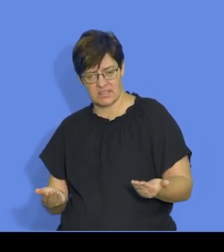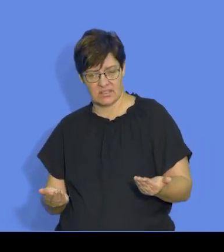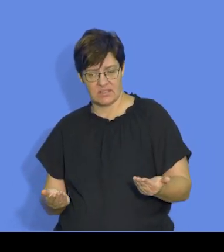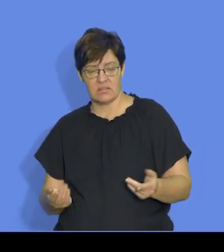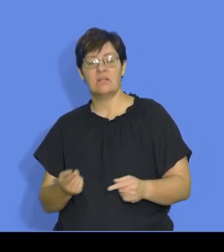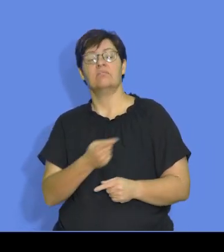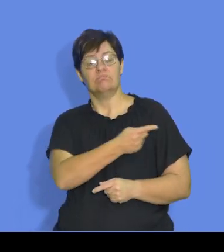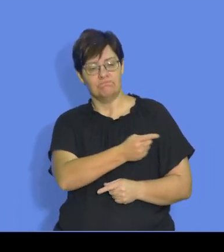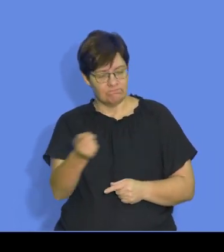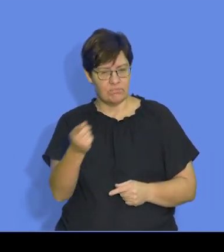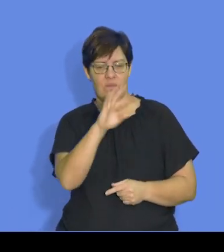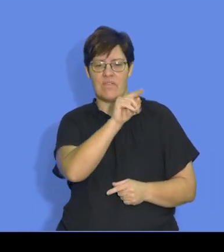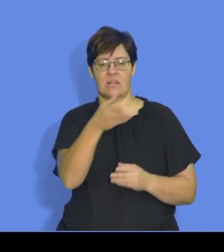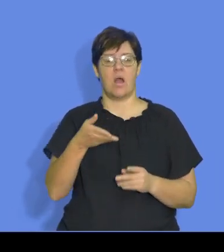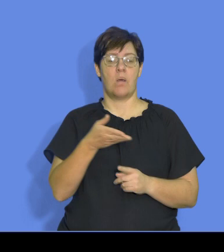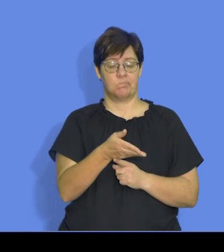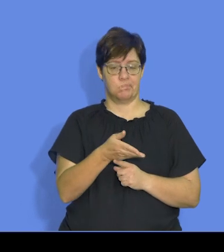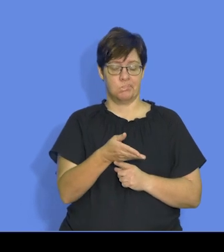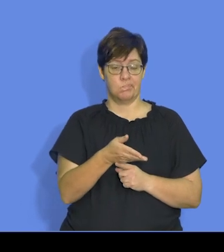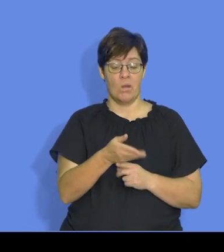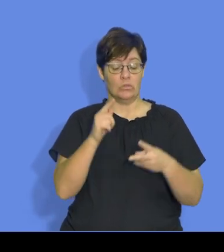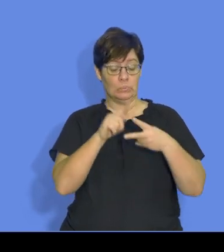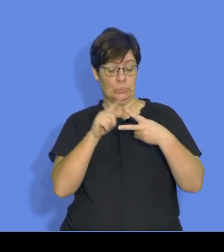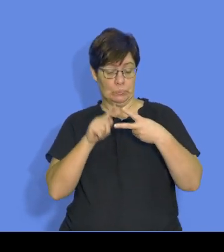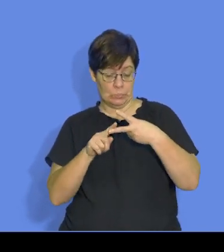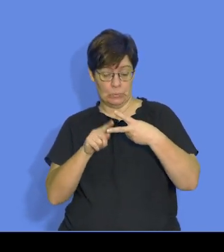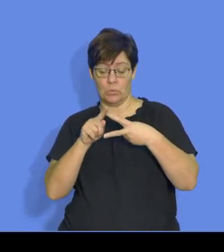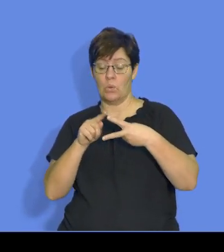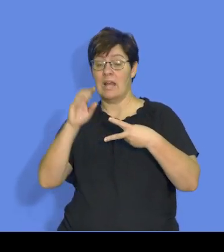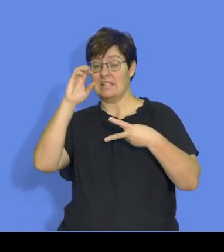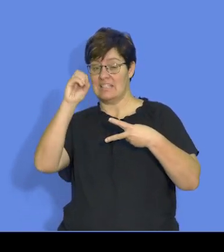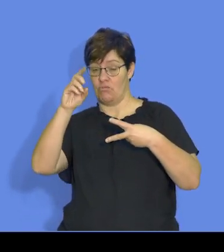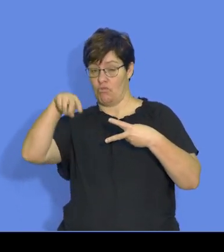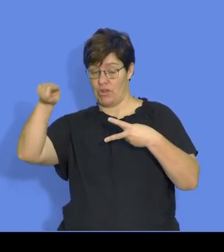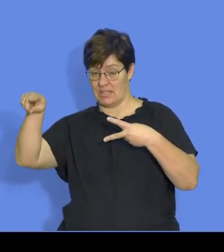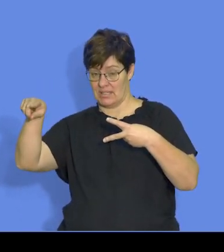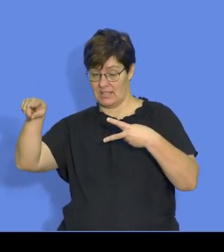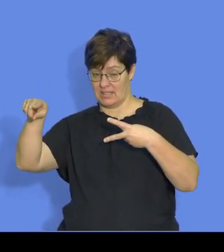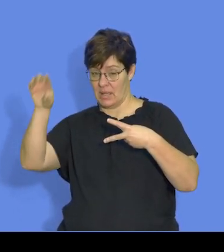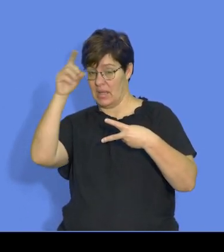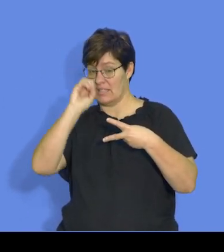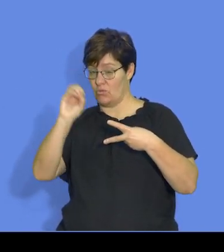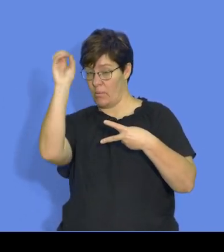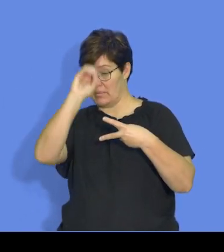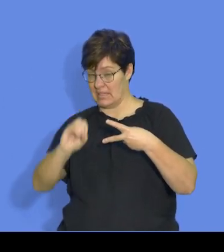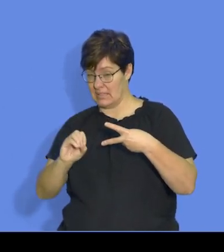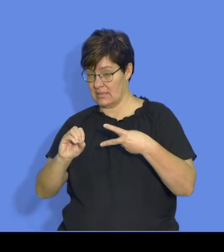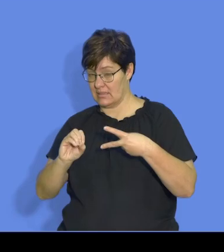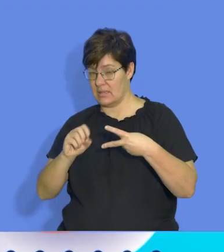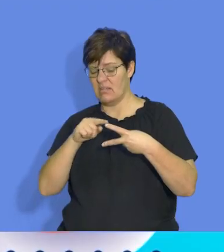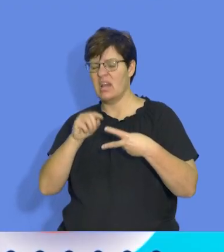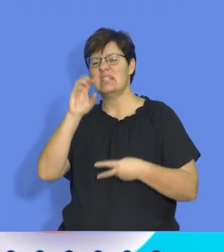are all subjected to VAT with the exception of zero rated items. Okay, let's go